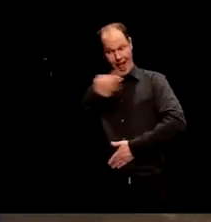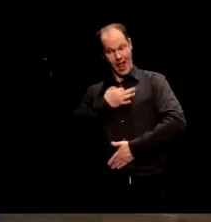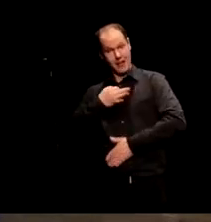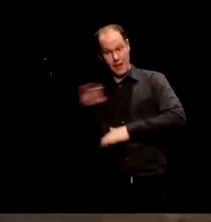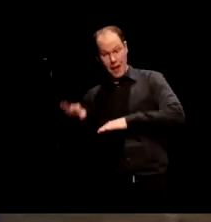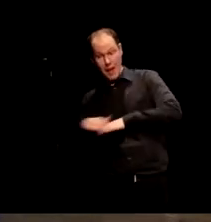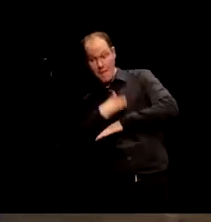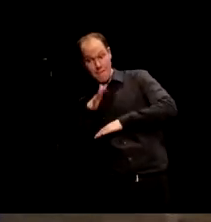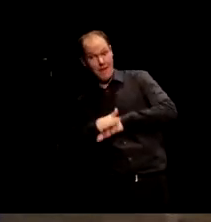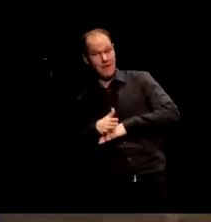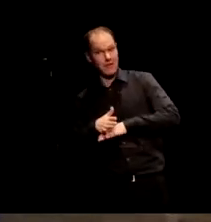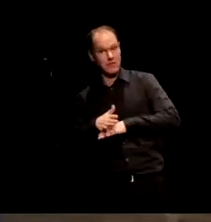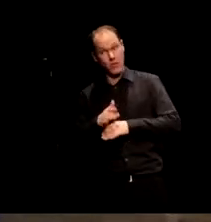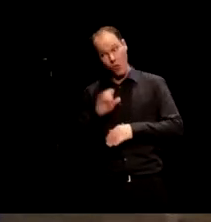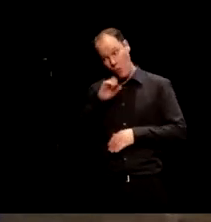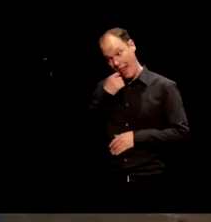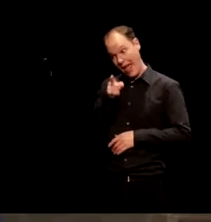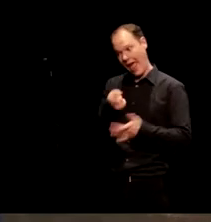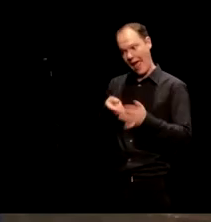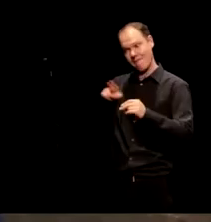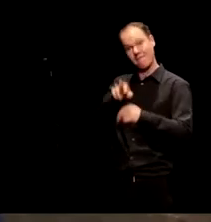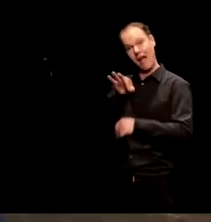him, would you?